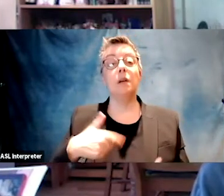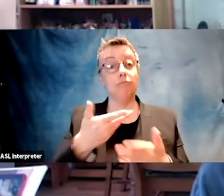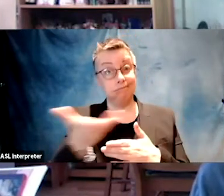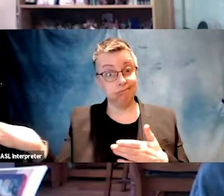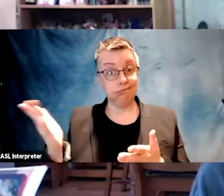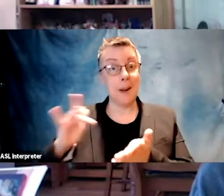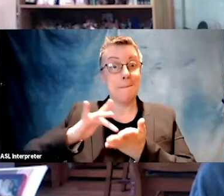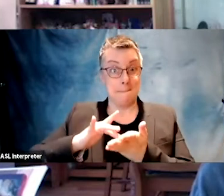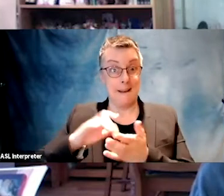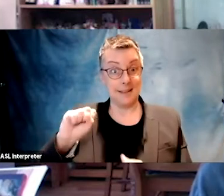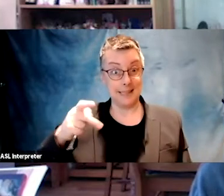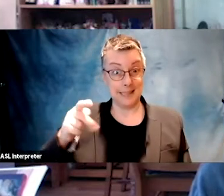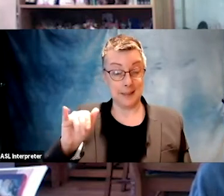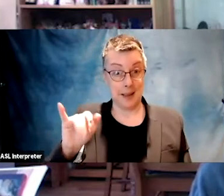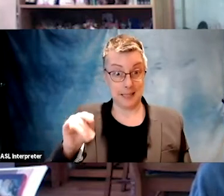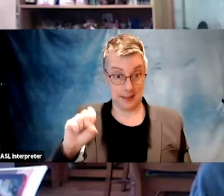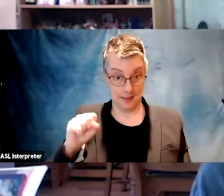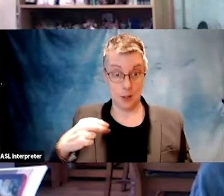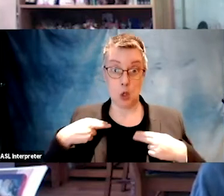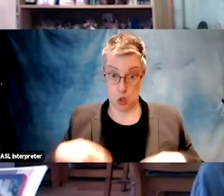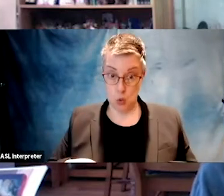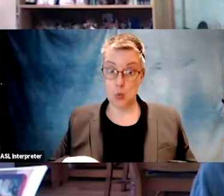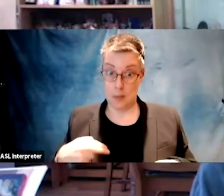medical specimens, um, human remains.